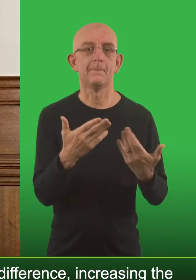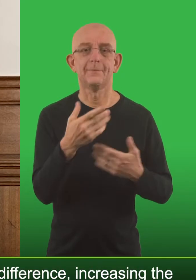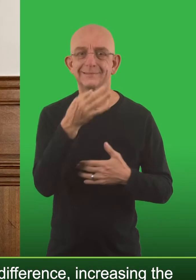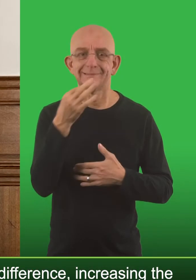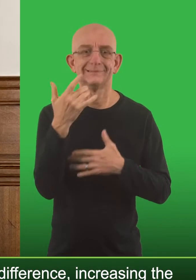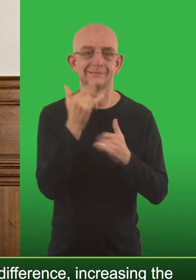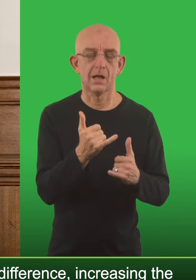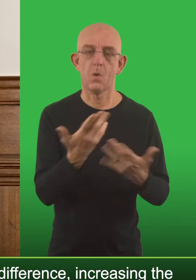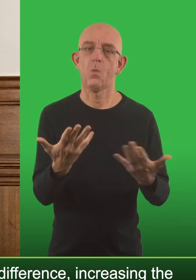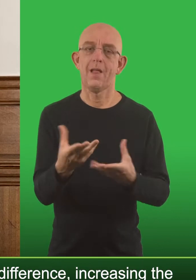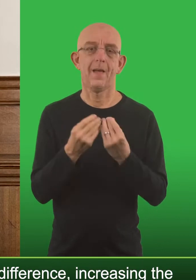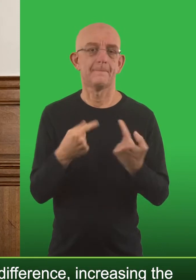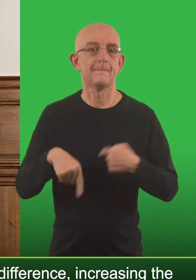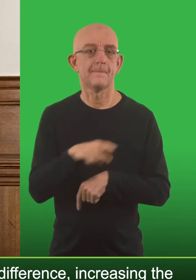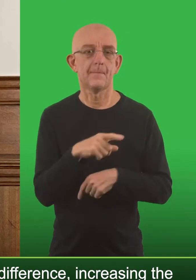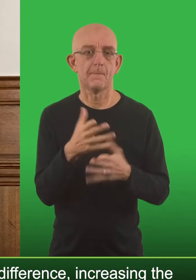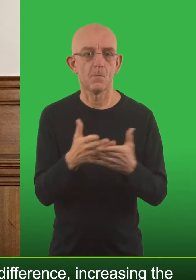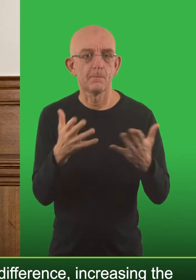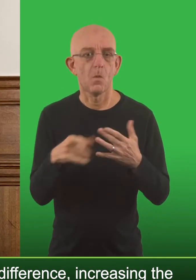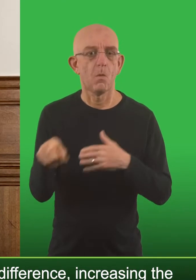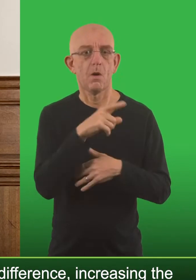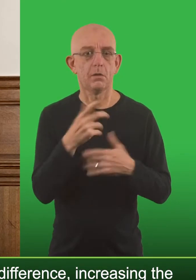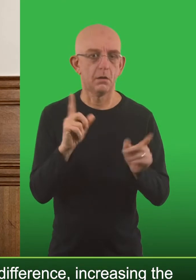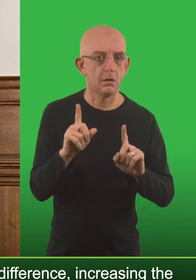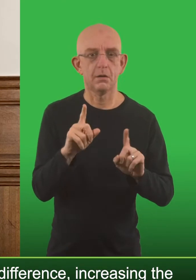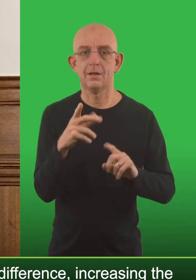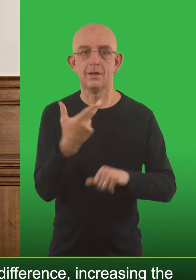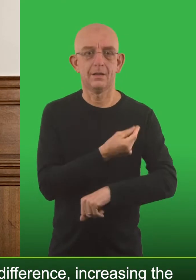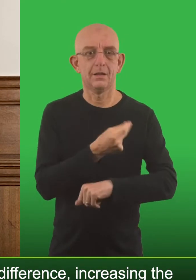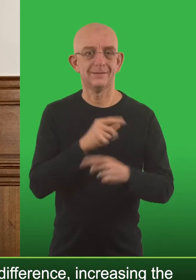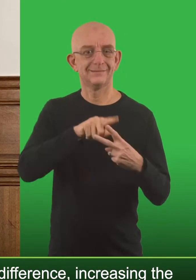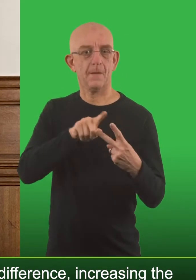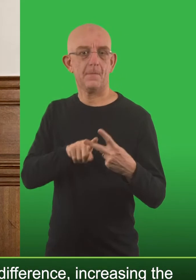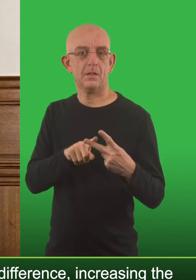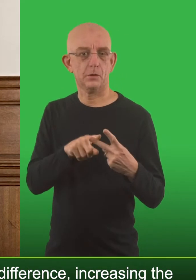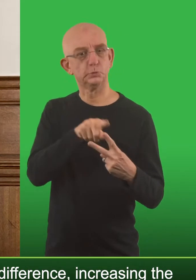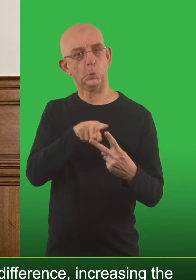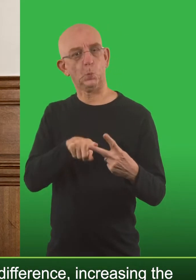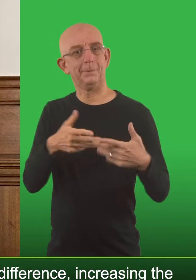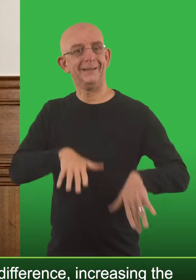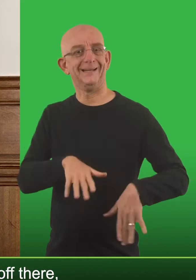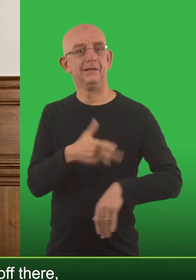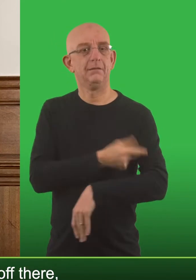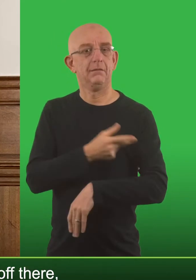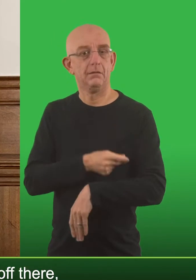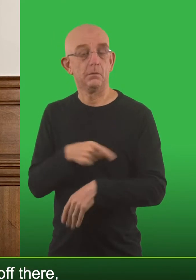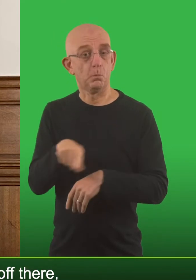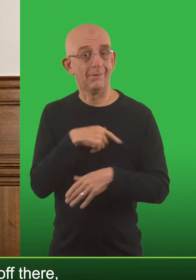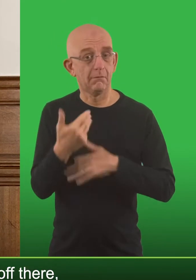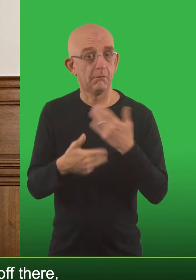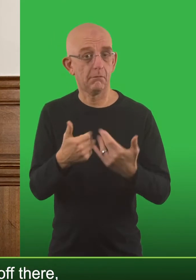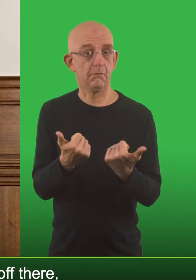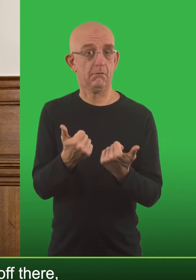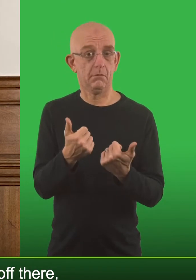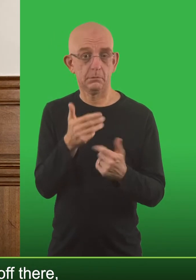testing probably will make a difference. Increasing the proportion of us who are doubly vaccinated, i.e. have had both doses, and we're still a good way off